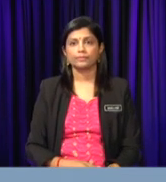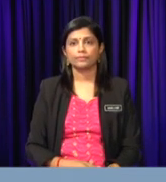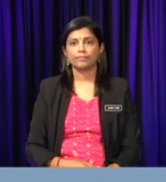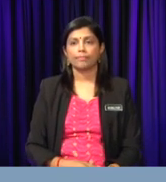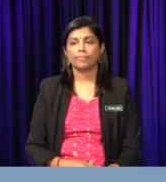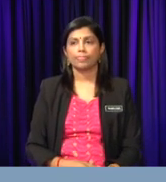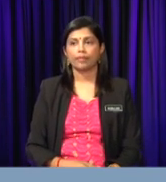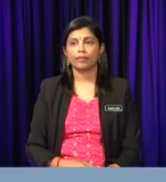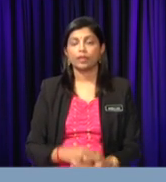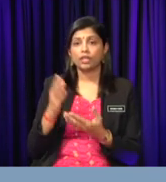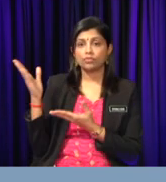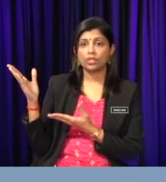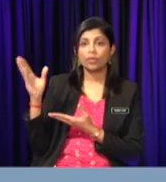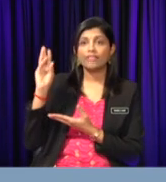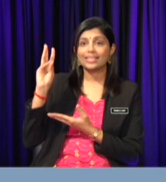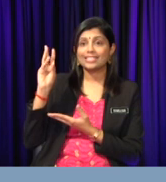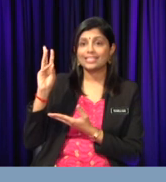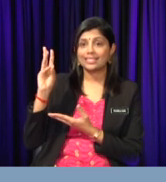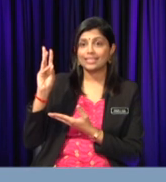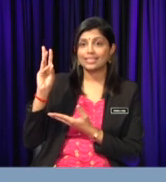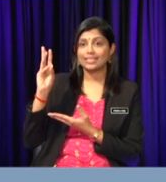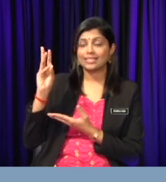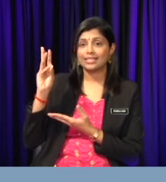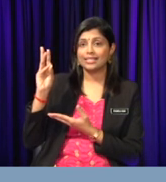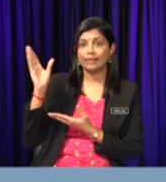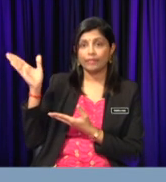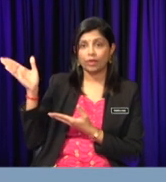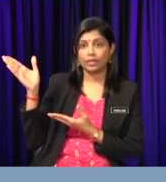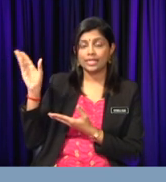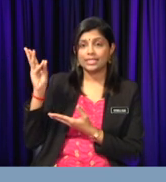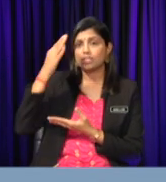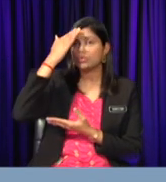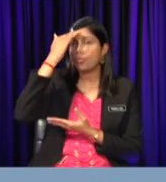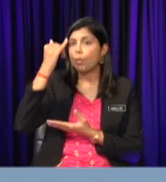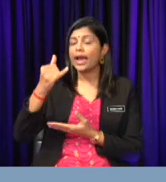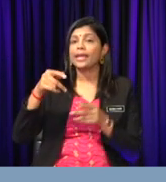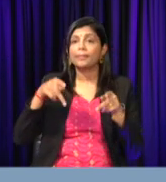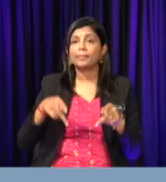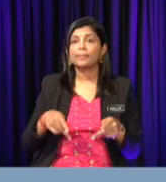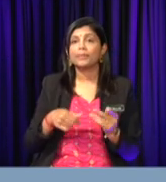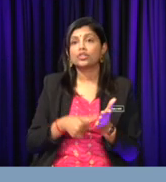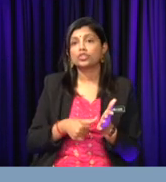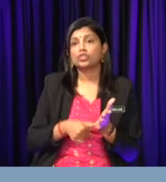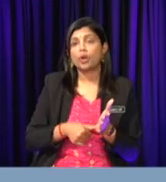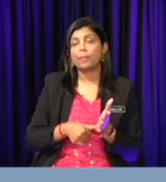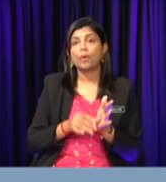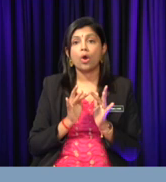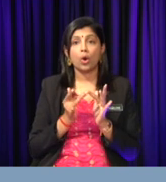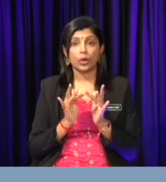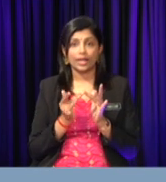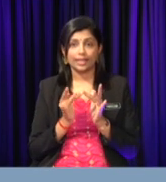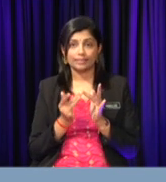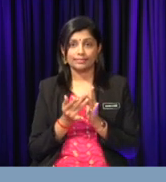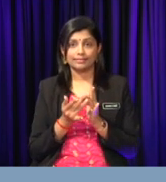6 points to help them to talk about why people shop online. And now I'm going to give you 20